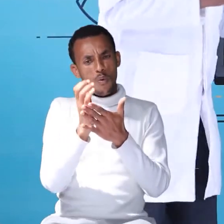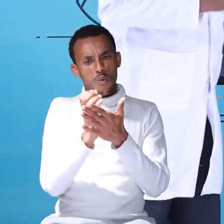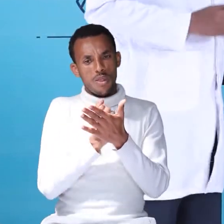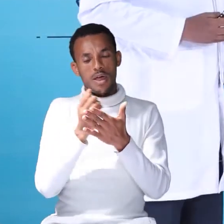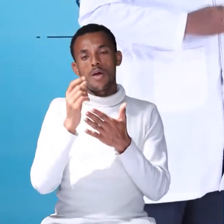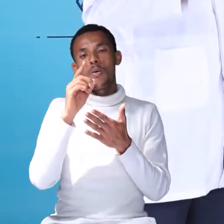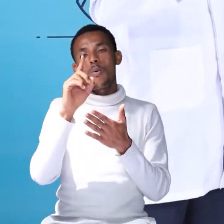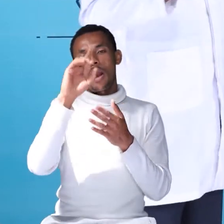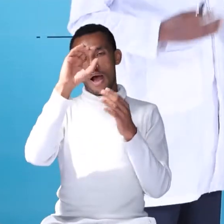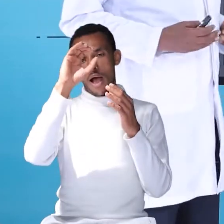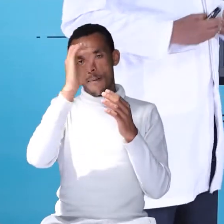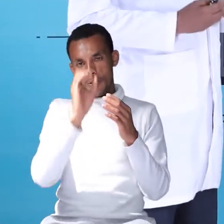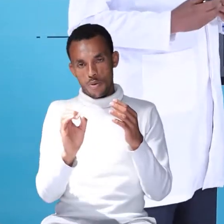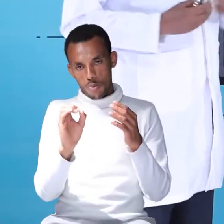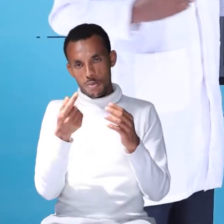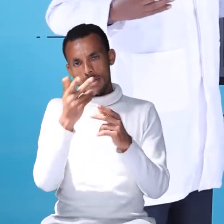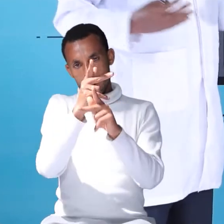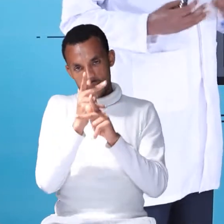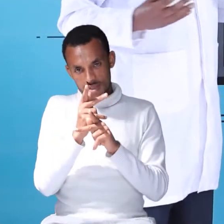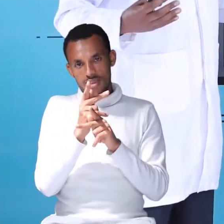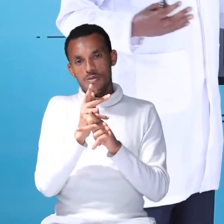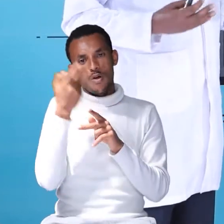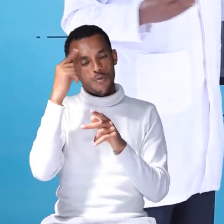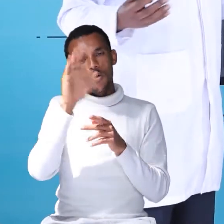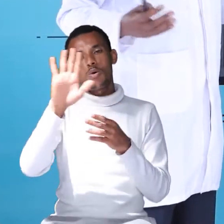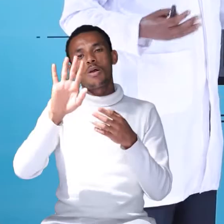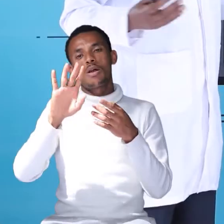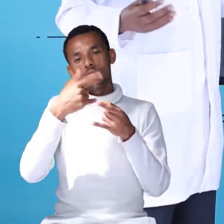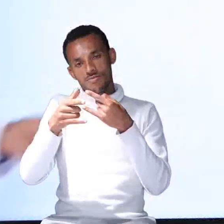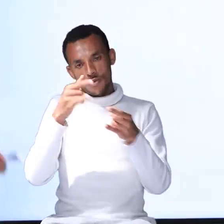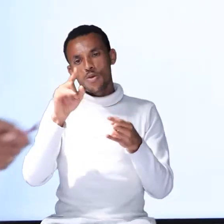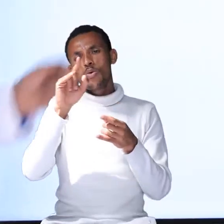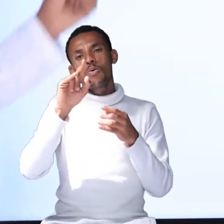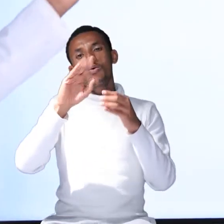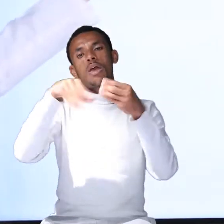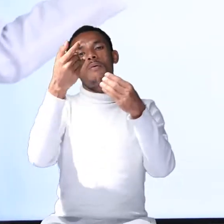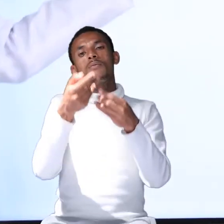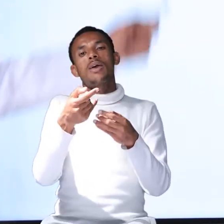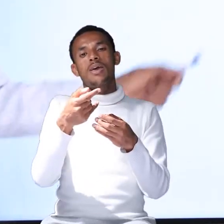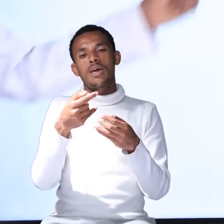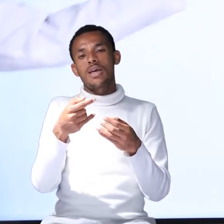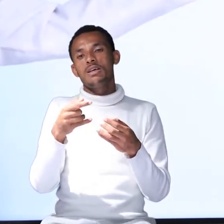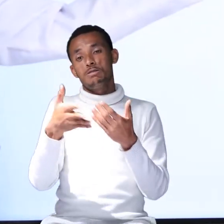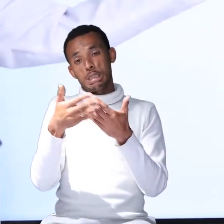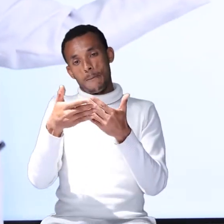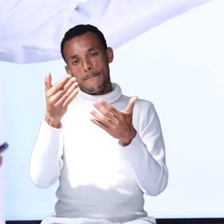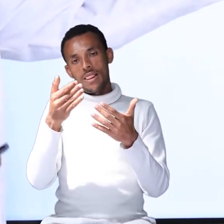a certain amount over from somebody, unless he is your relative, he will charge you. What is that charge? We call it a simple